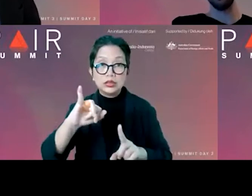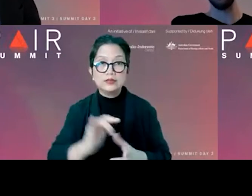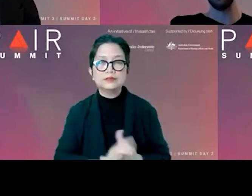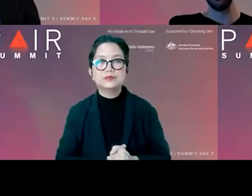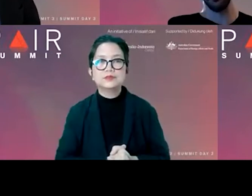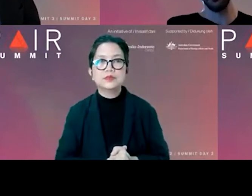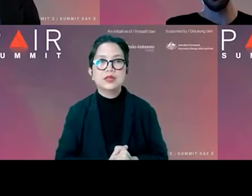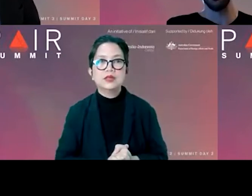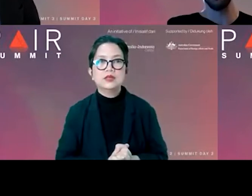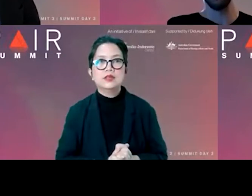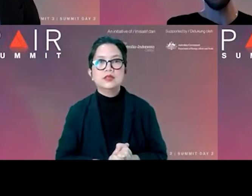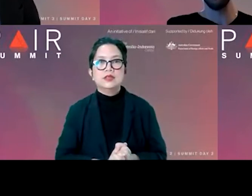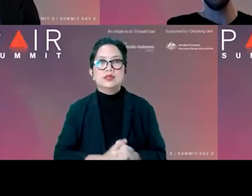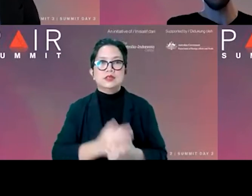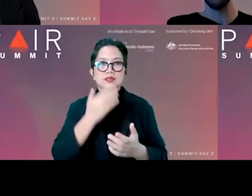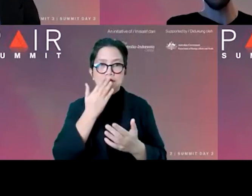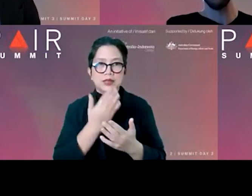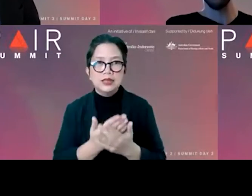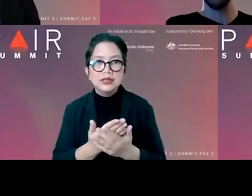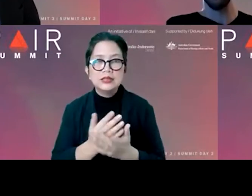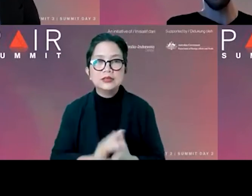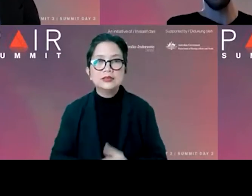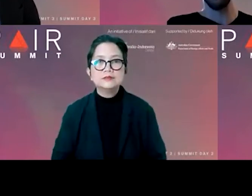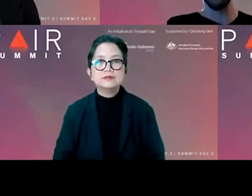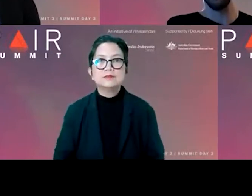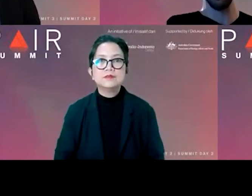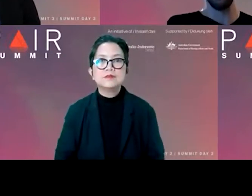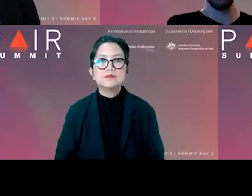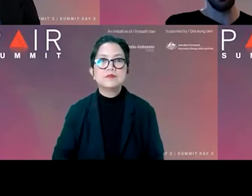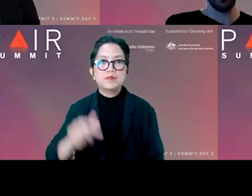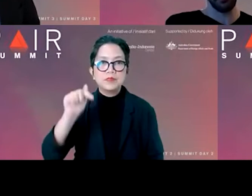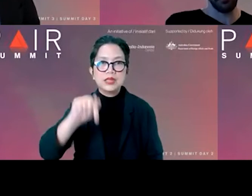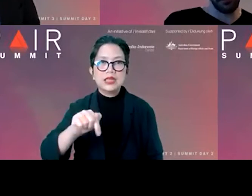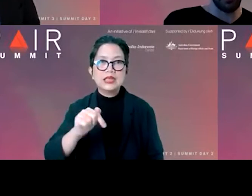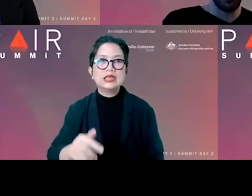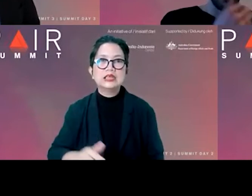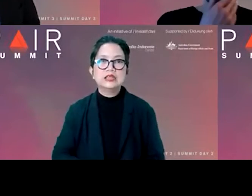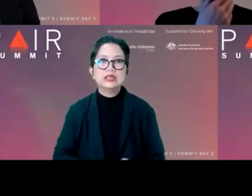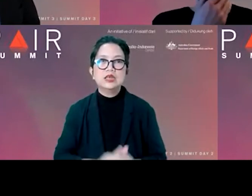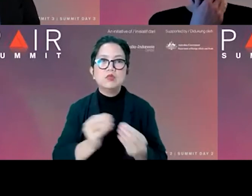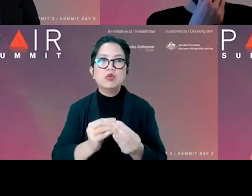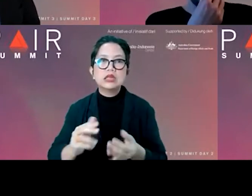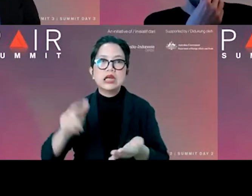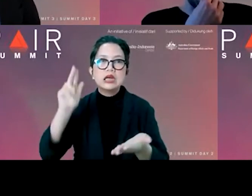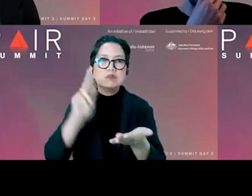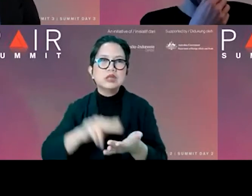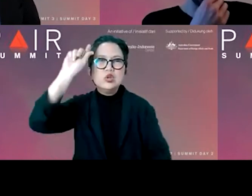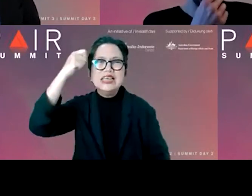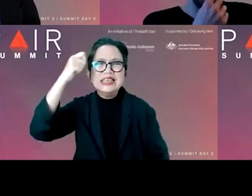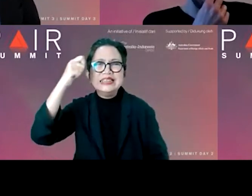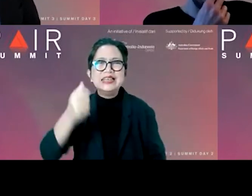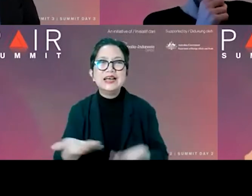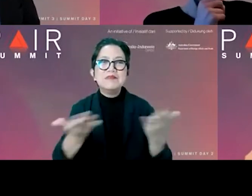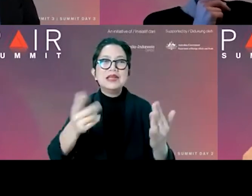Actually, it's really hard decision which one should government choose between economic and health,